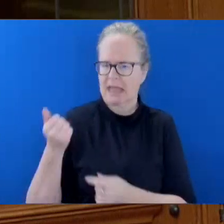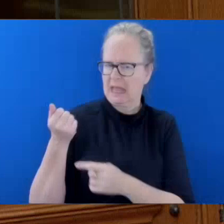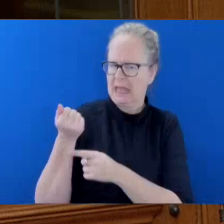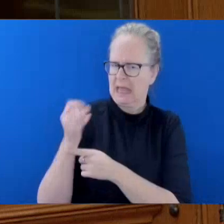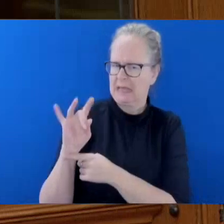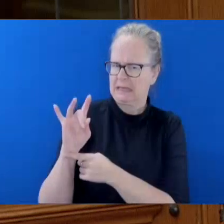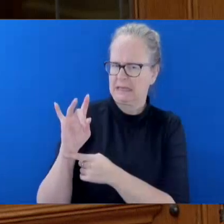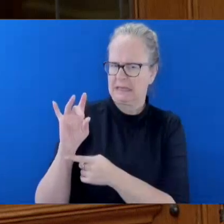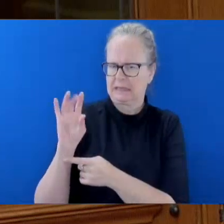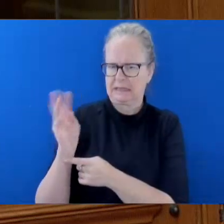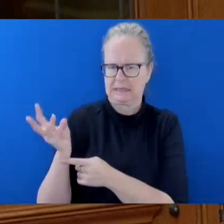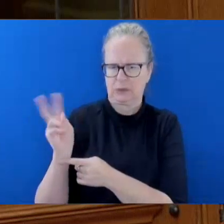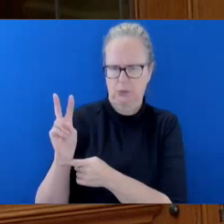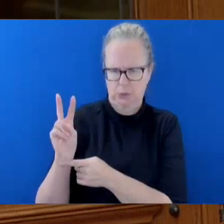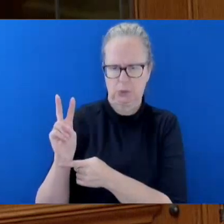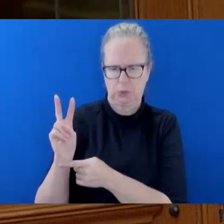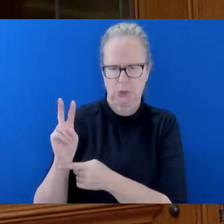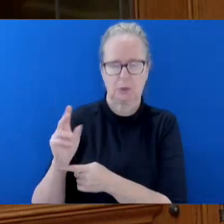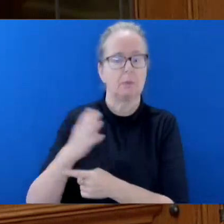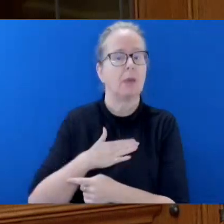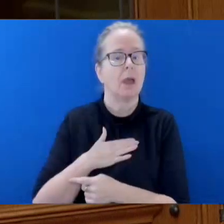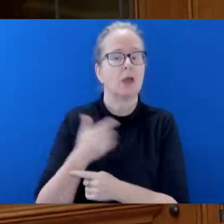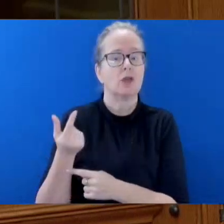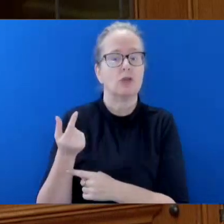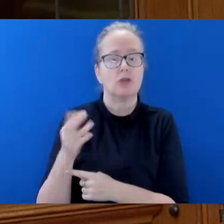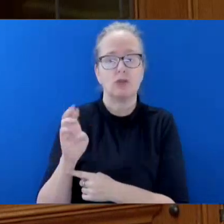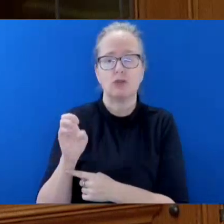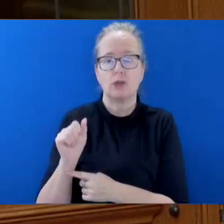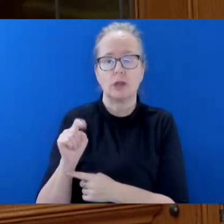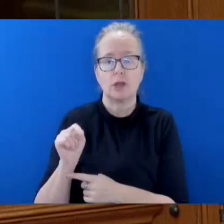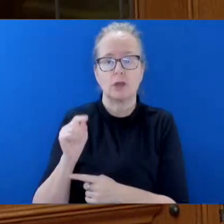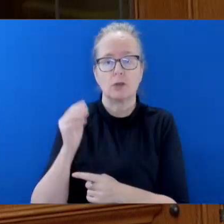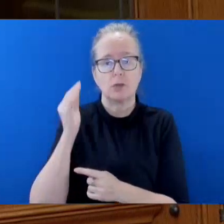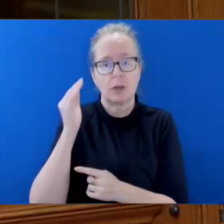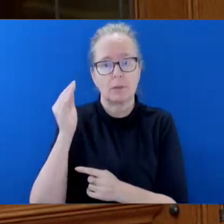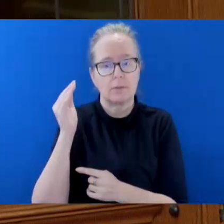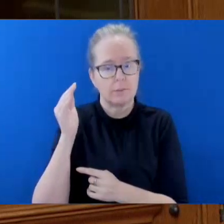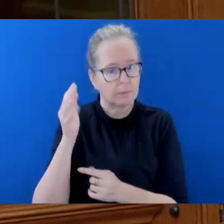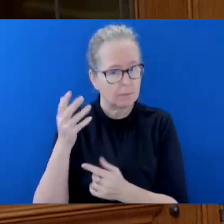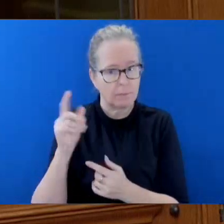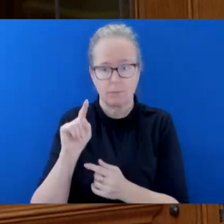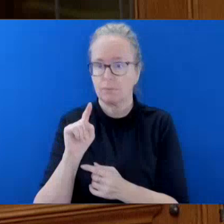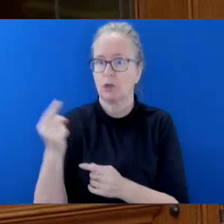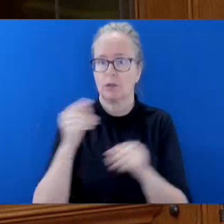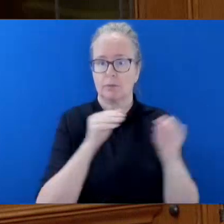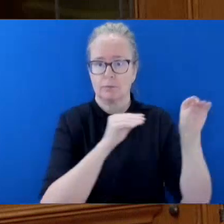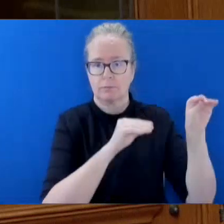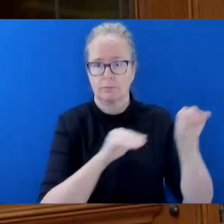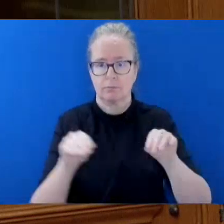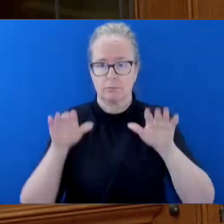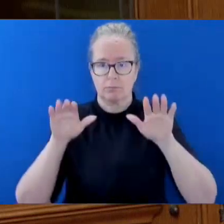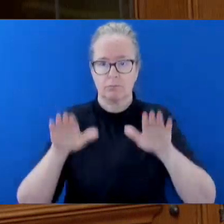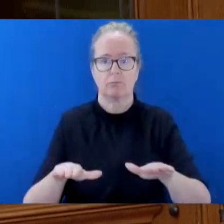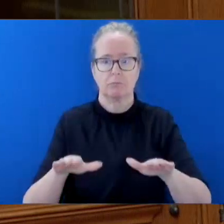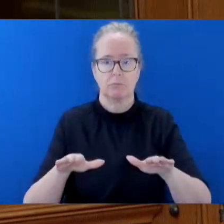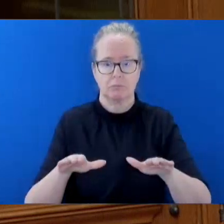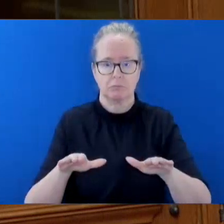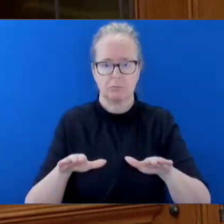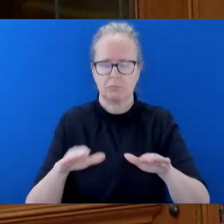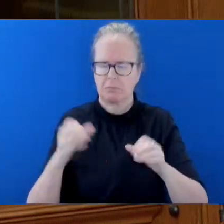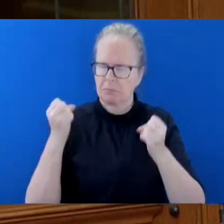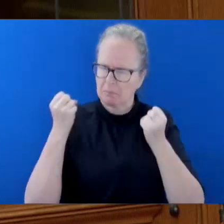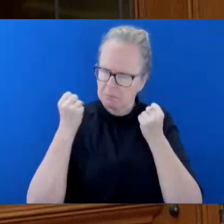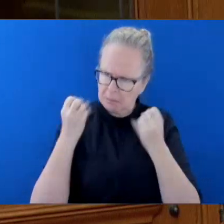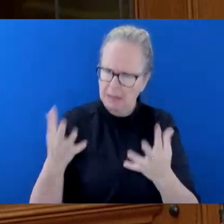in the area known today as Vancouver. Like many Canadian immigrants, he came here to British Columbia to earn a better living, to